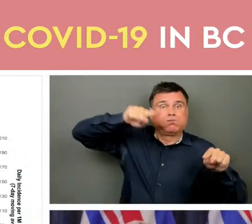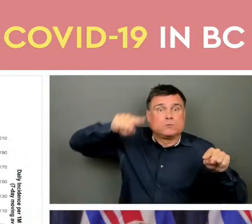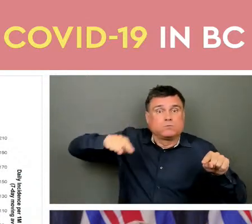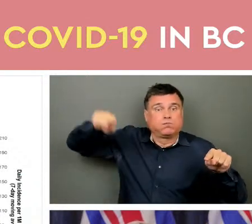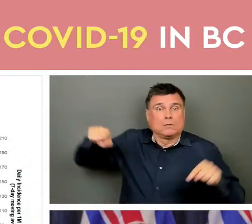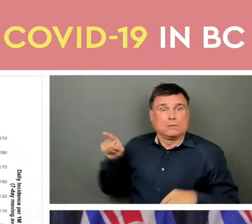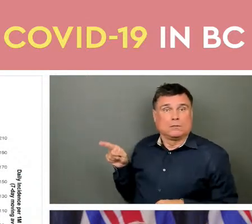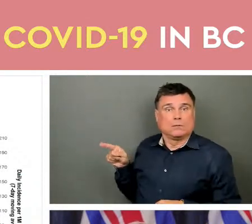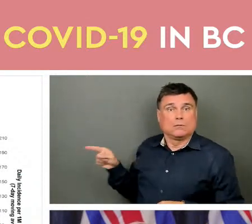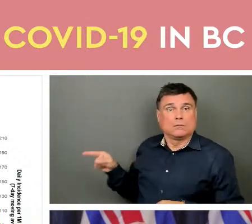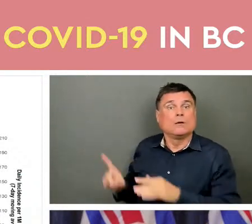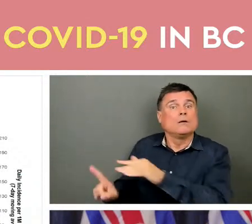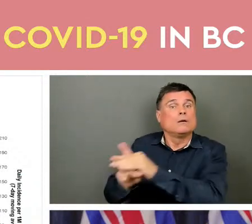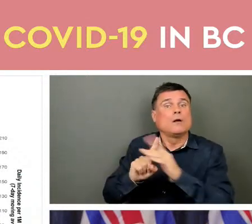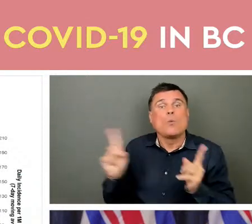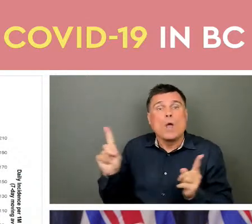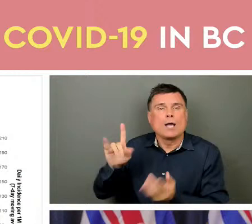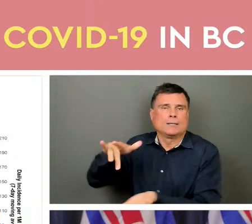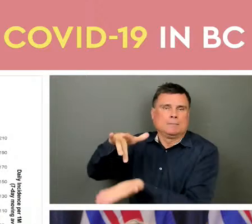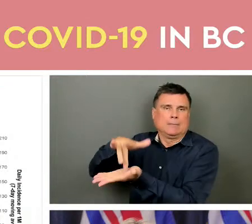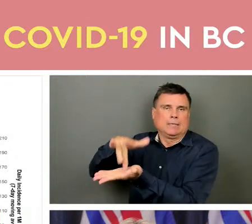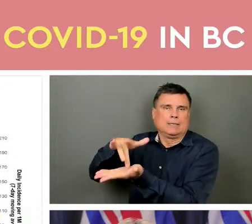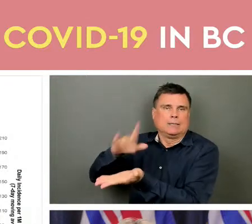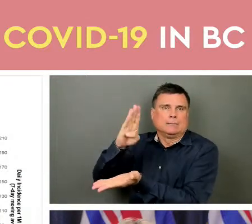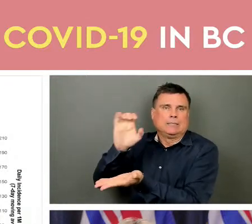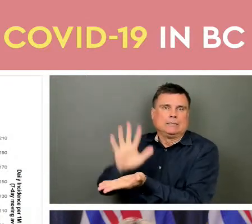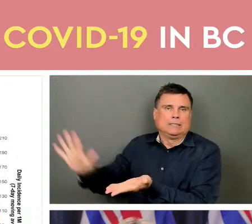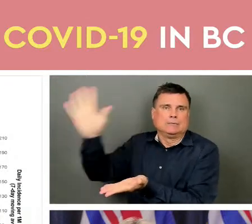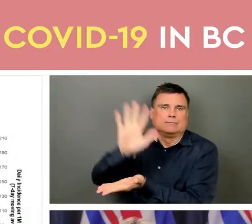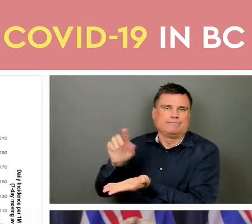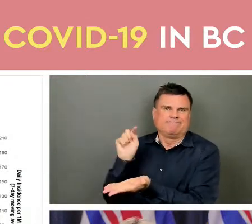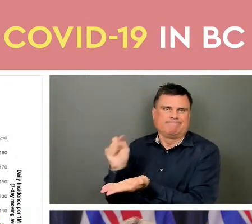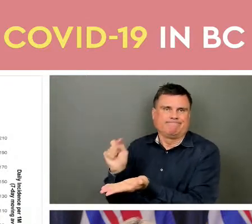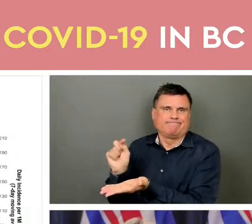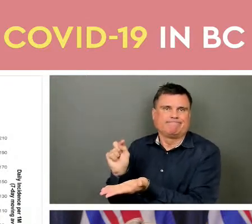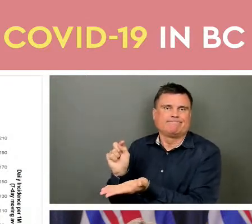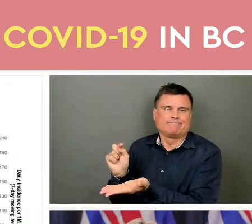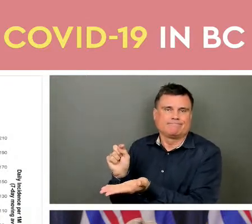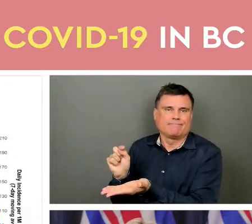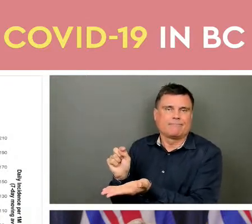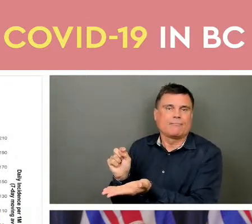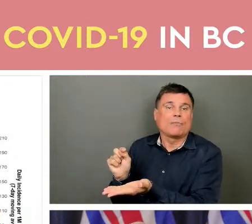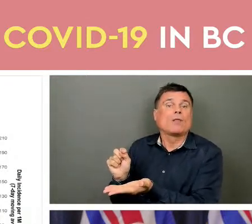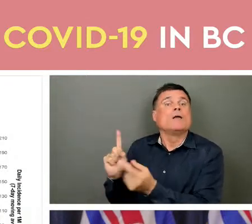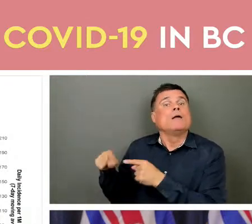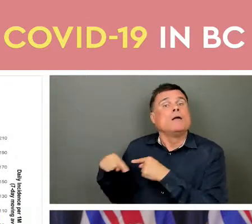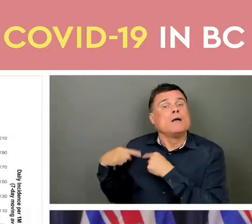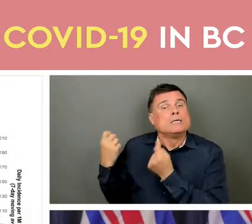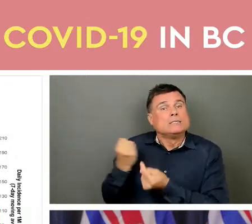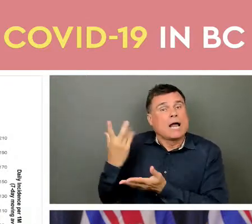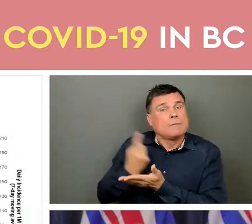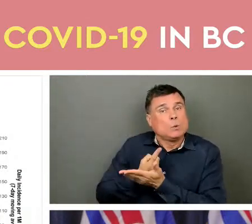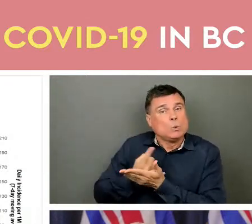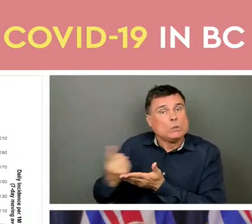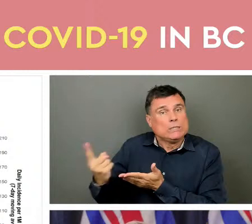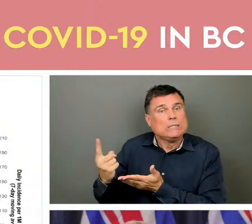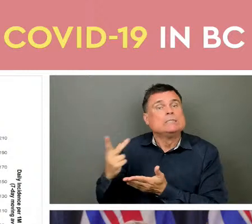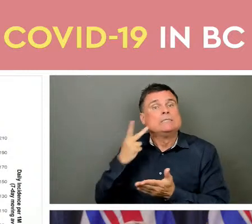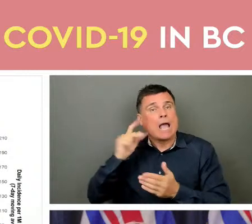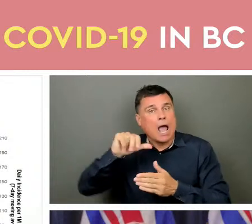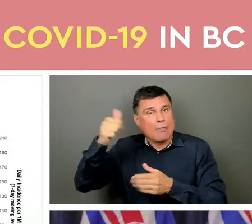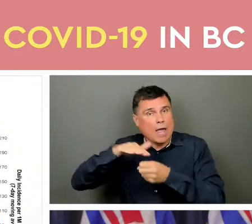last month. But we have also started to see in the last couple of weeks a gentle increase as well